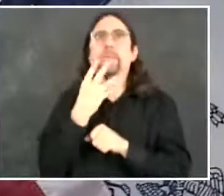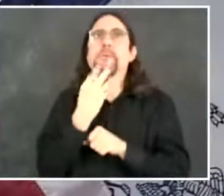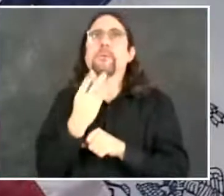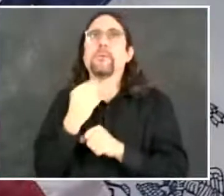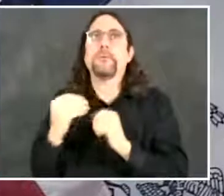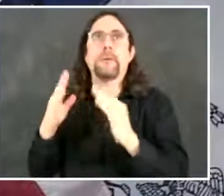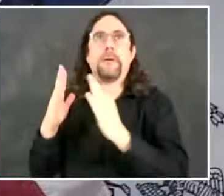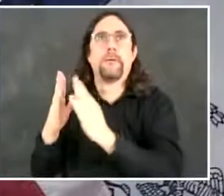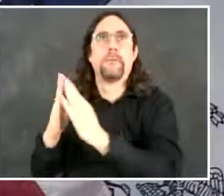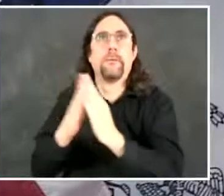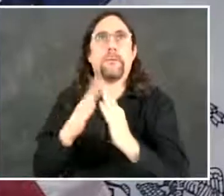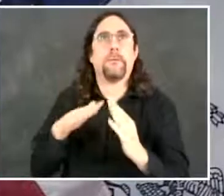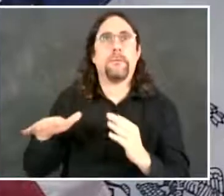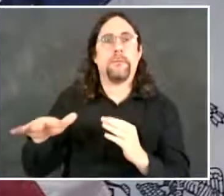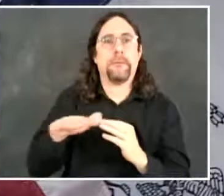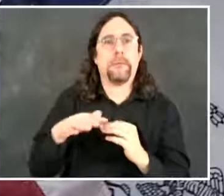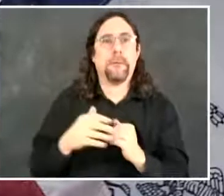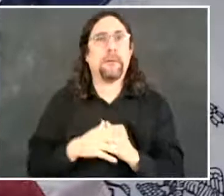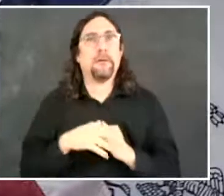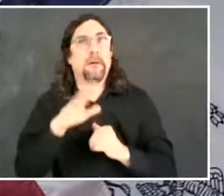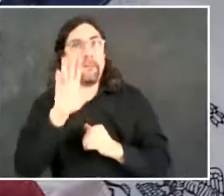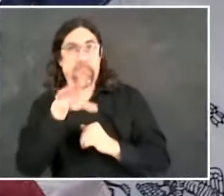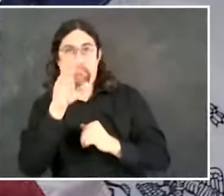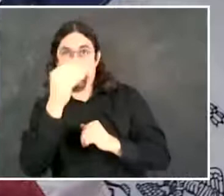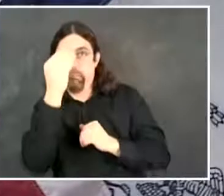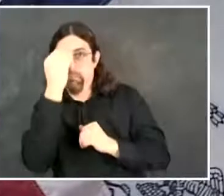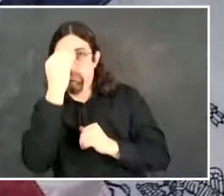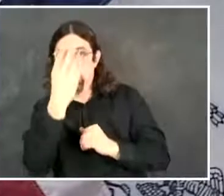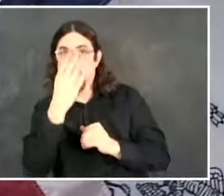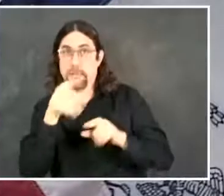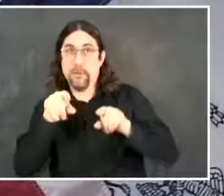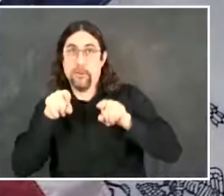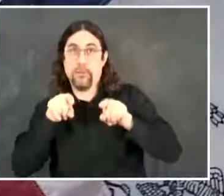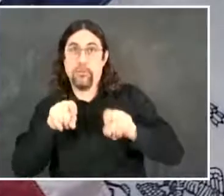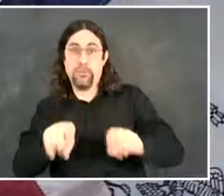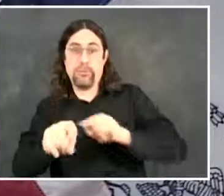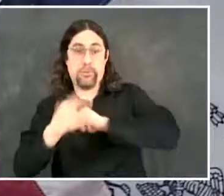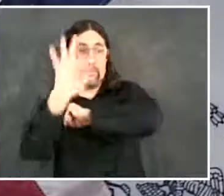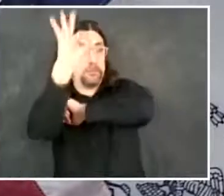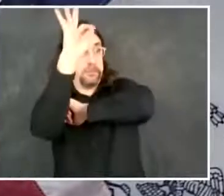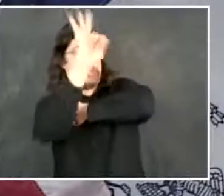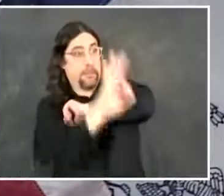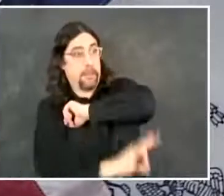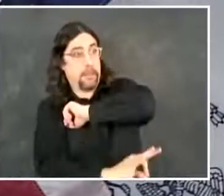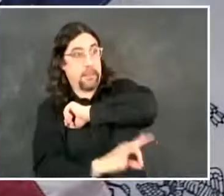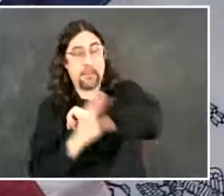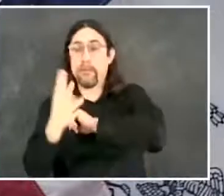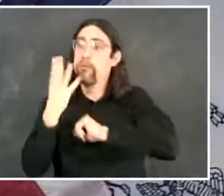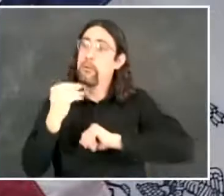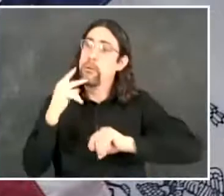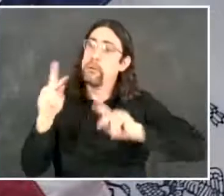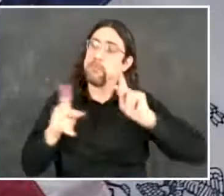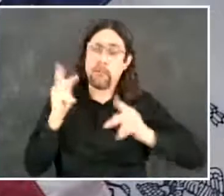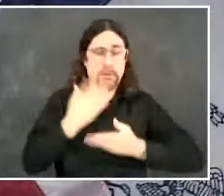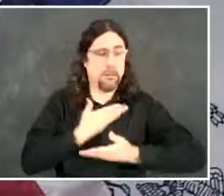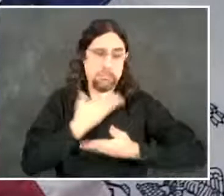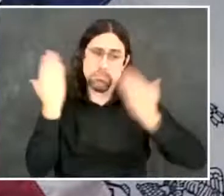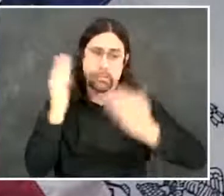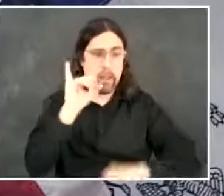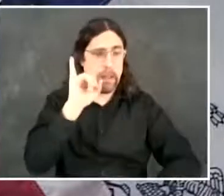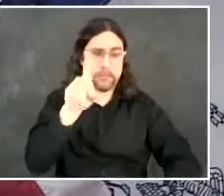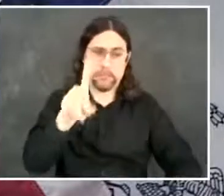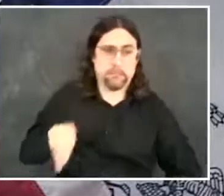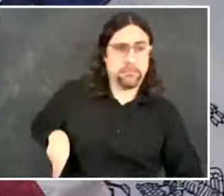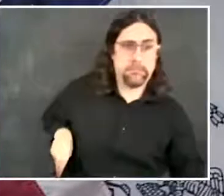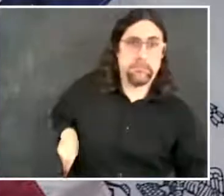street. And what do you say to those who are concerned that due to the media attention